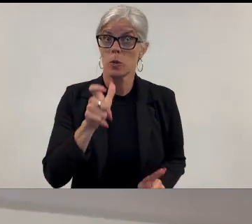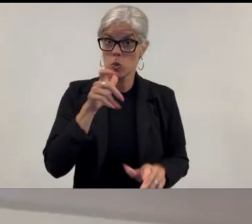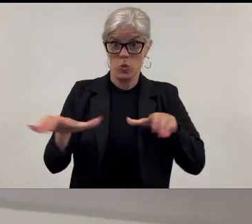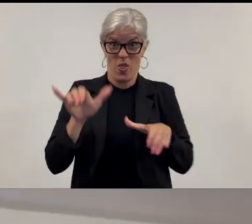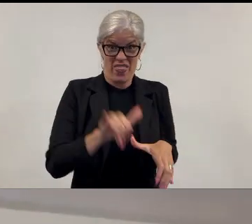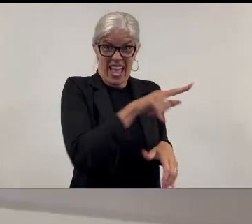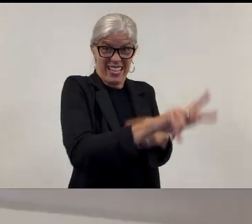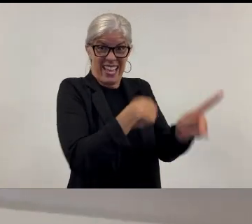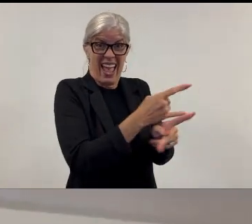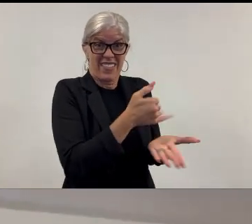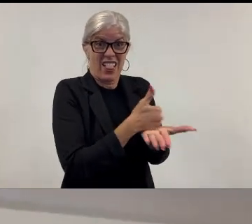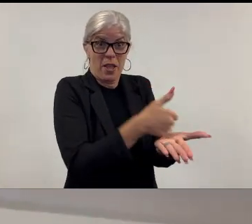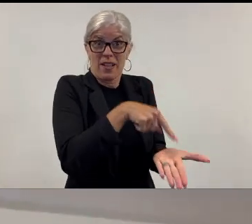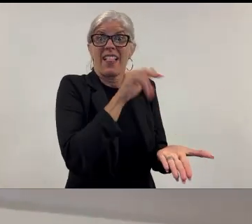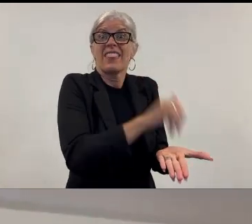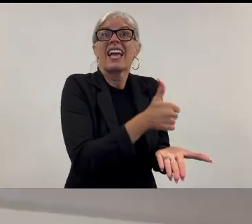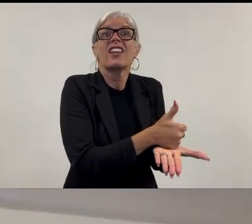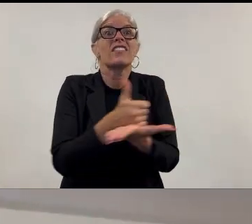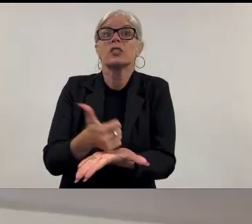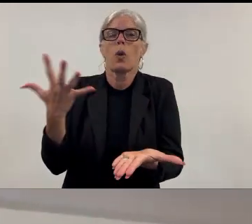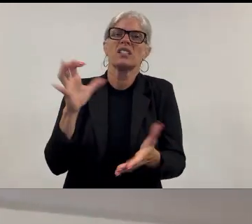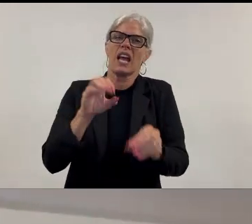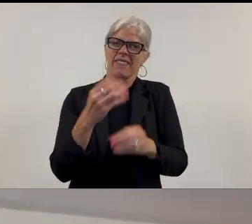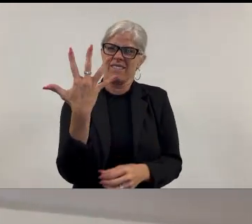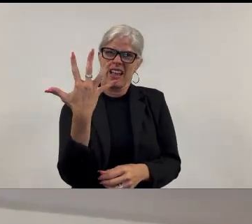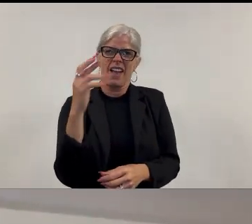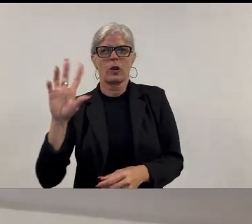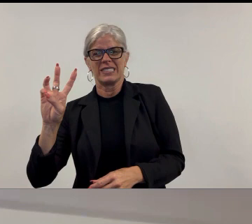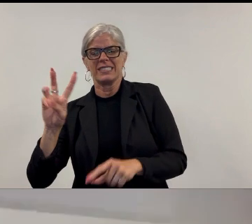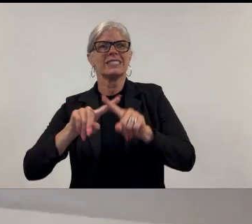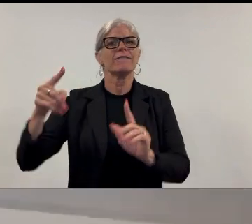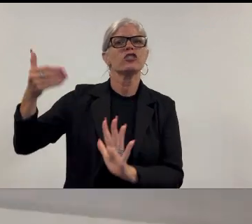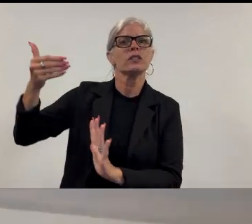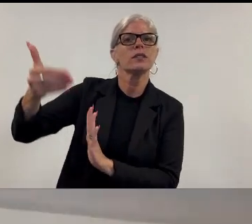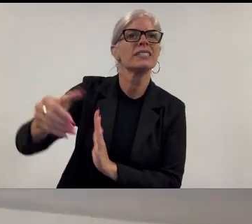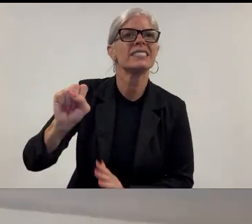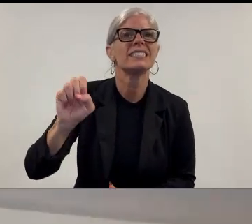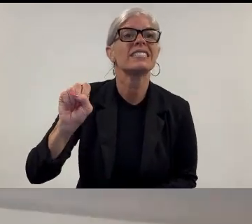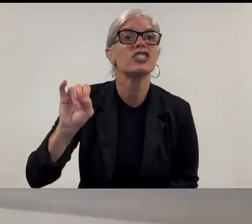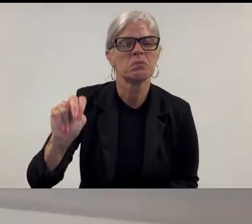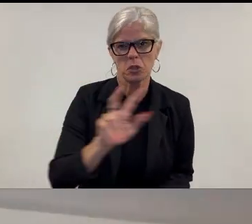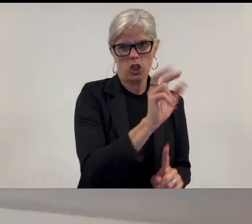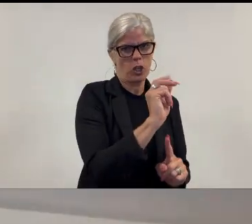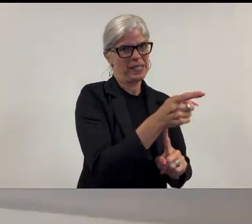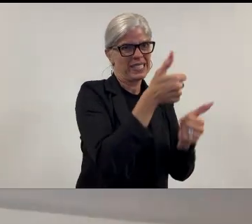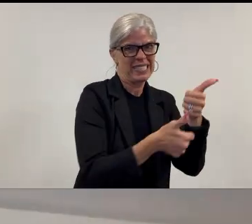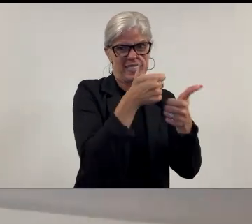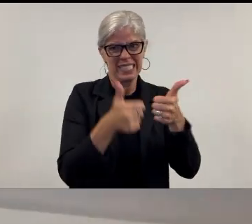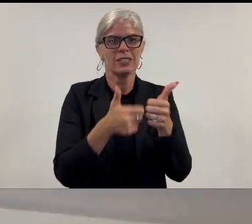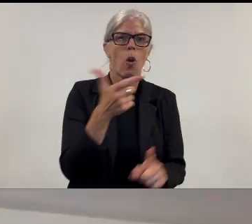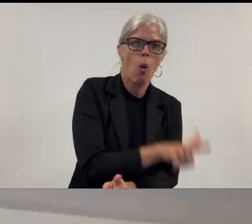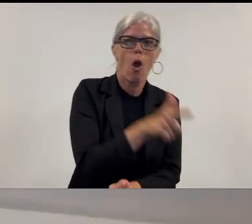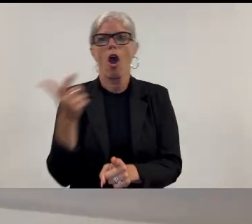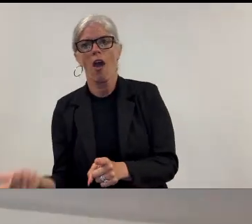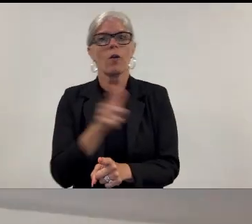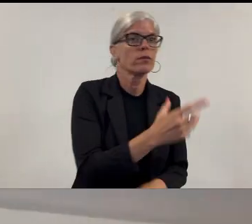And specifically, it has been studied in gait. So individuals that undergo this intervention, and this intervention again is